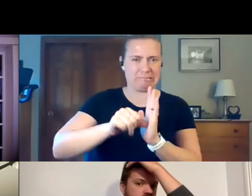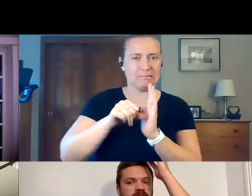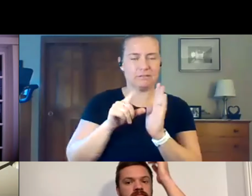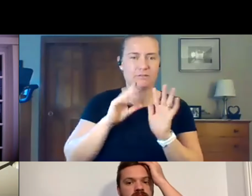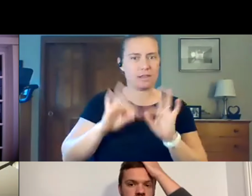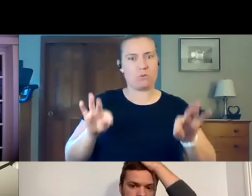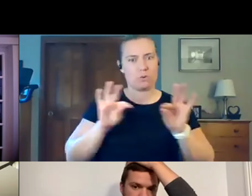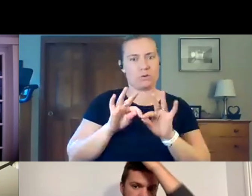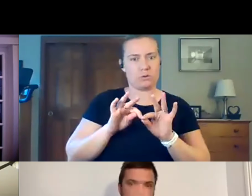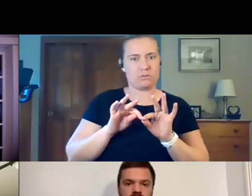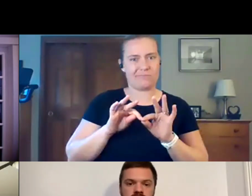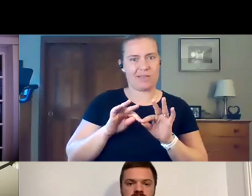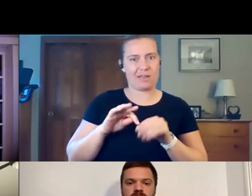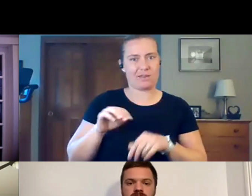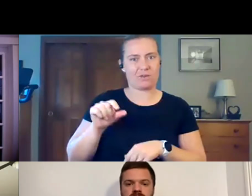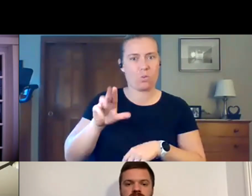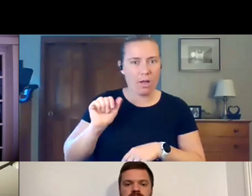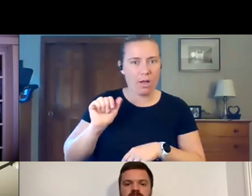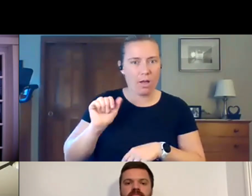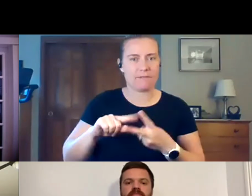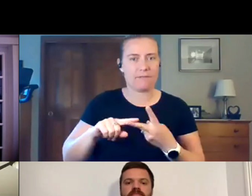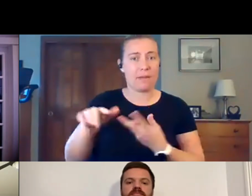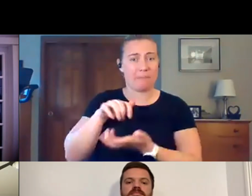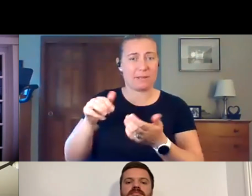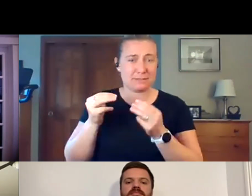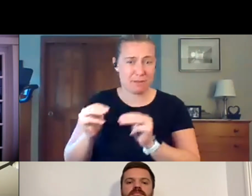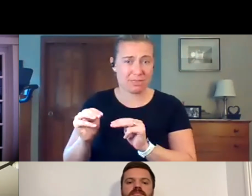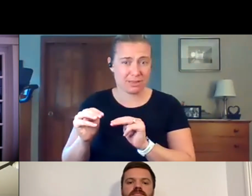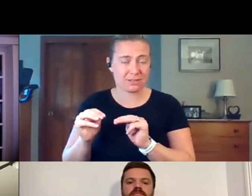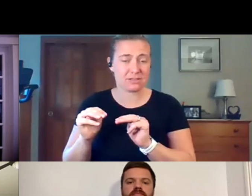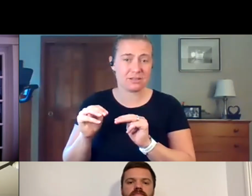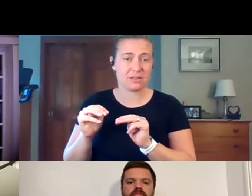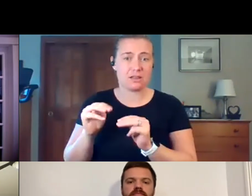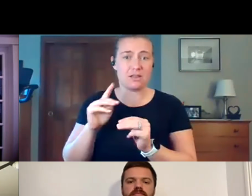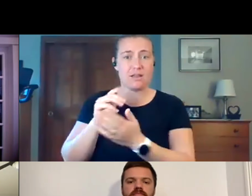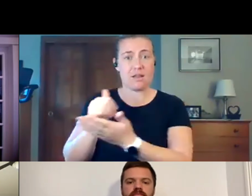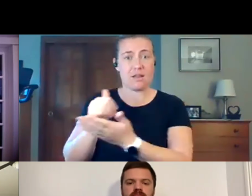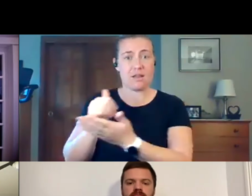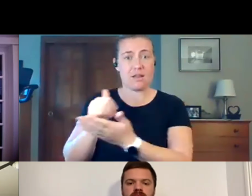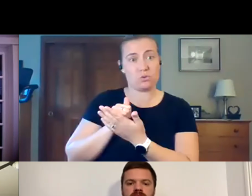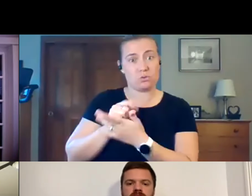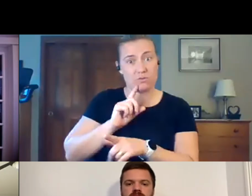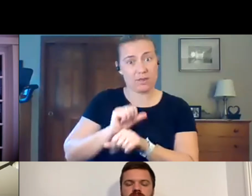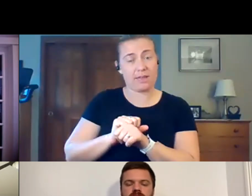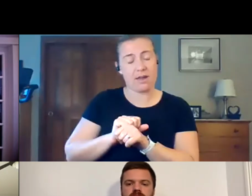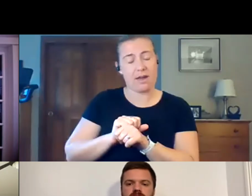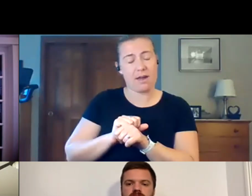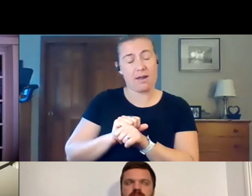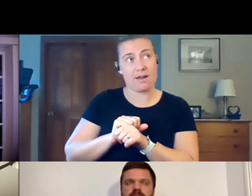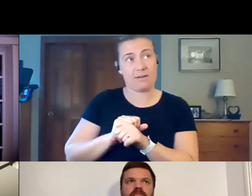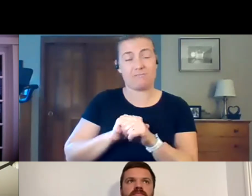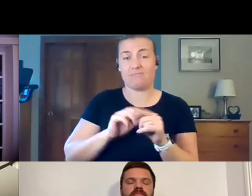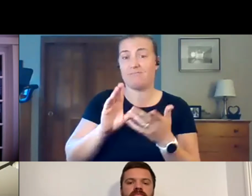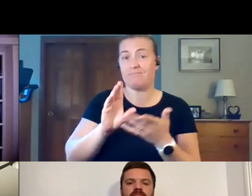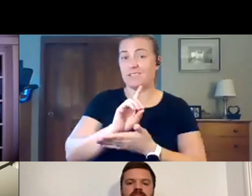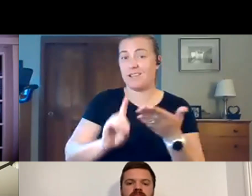of qualitative and mixed methods work to help us really design trials that will